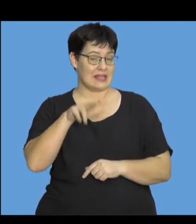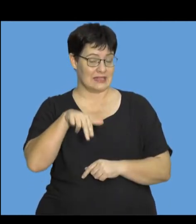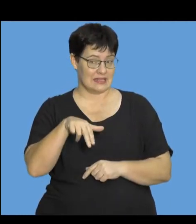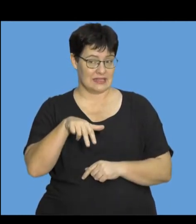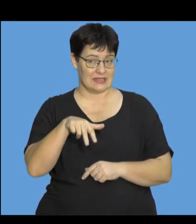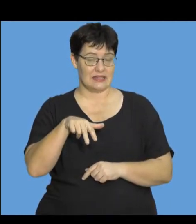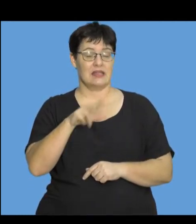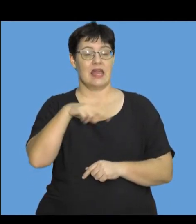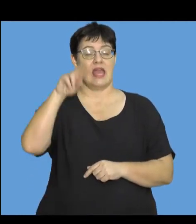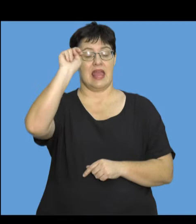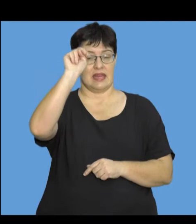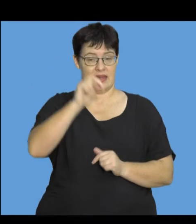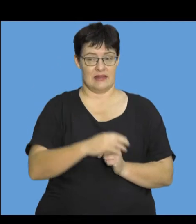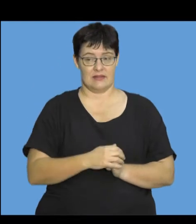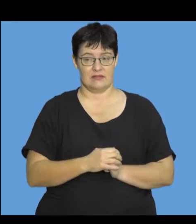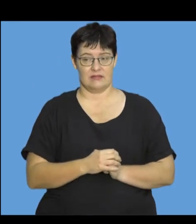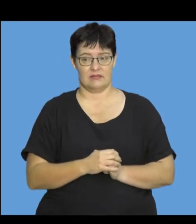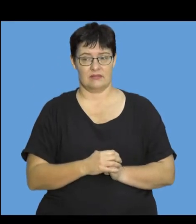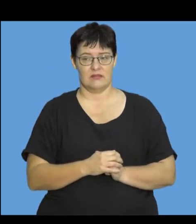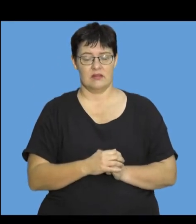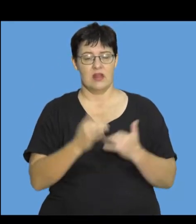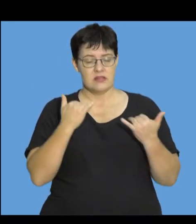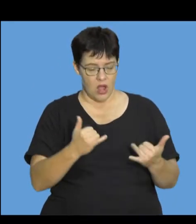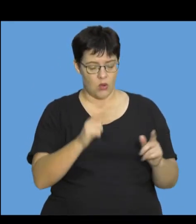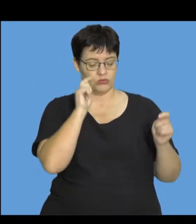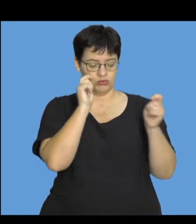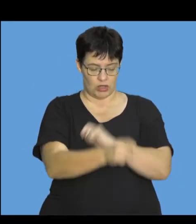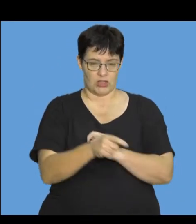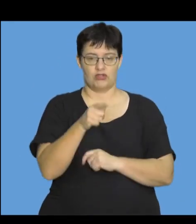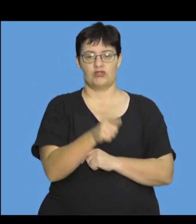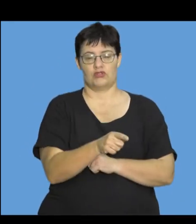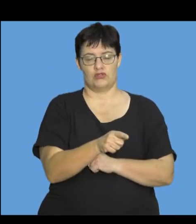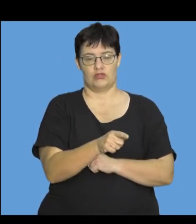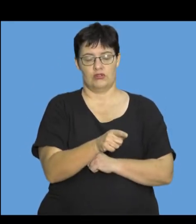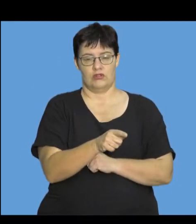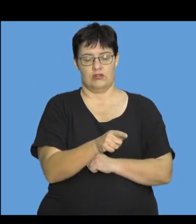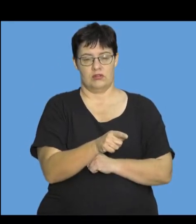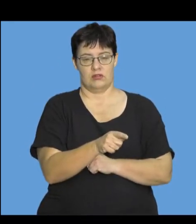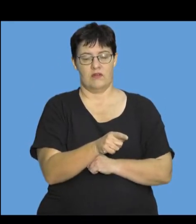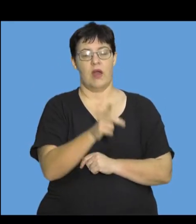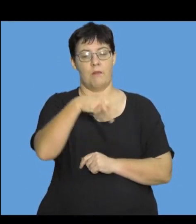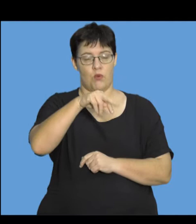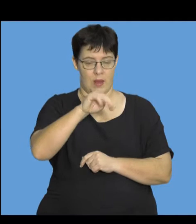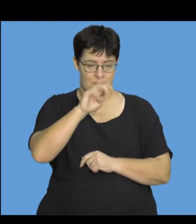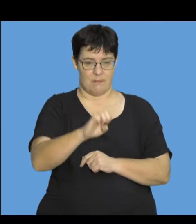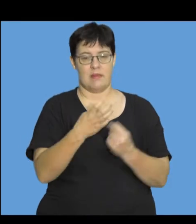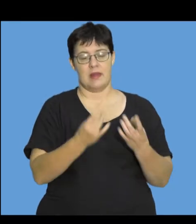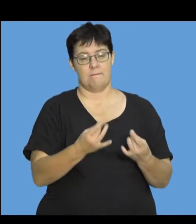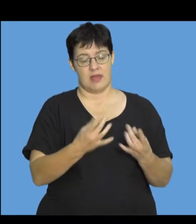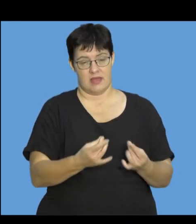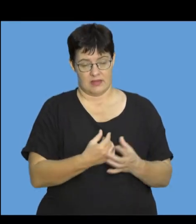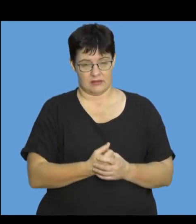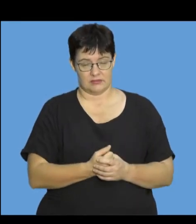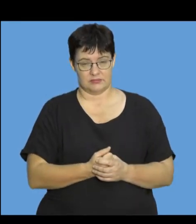the exponent of n, you're going to rewrite these terms as prime numbers, right?